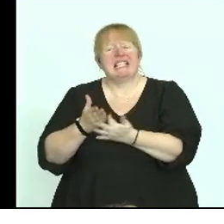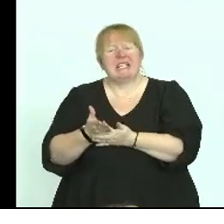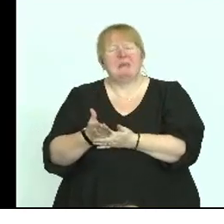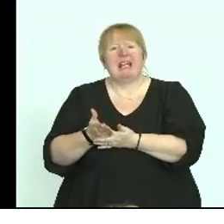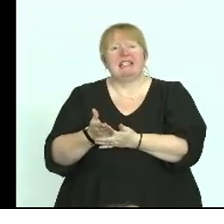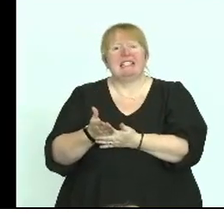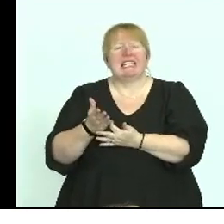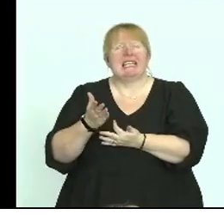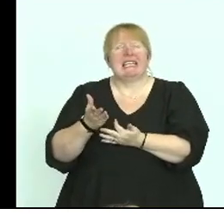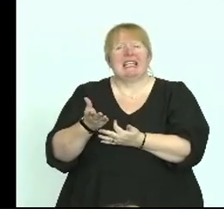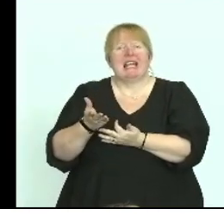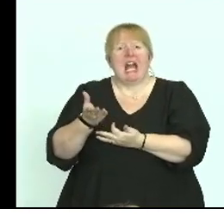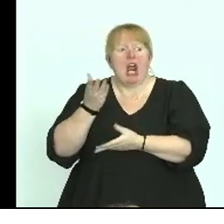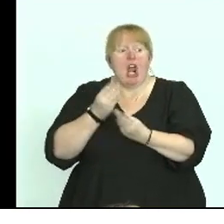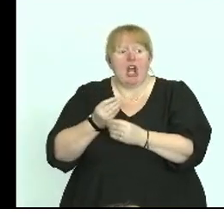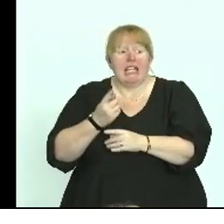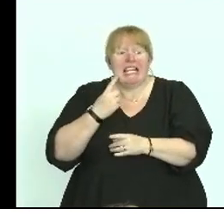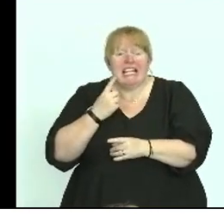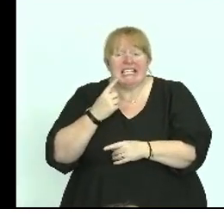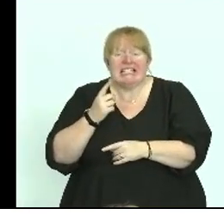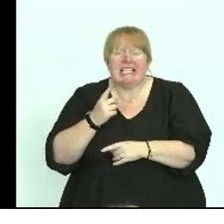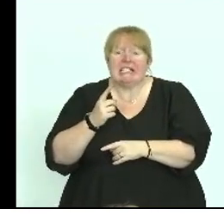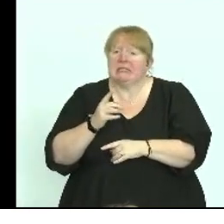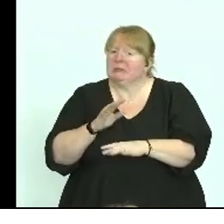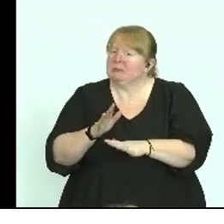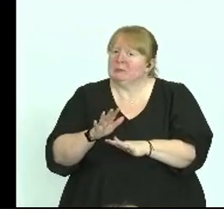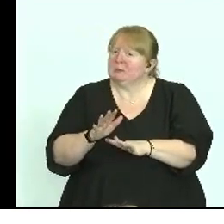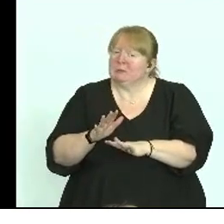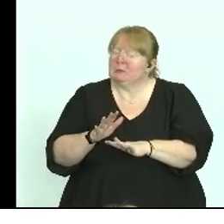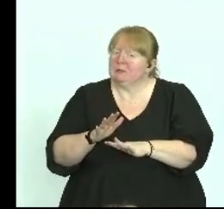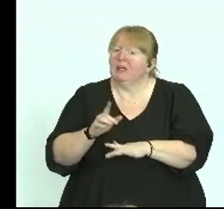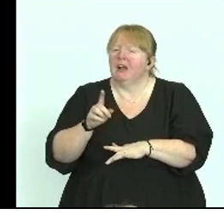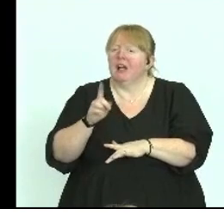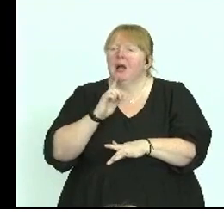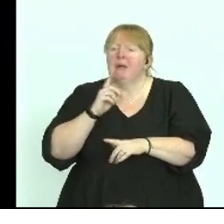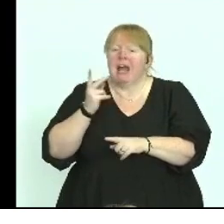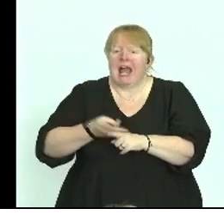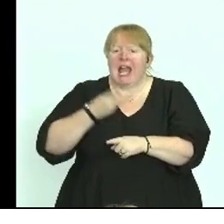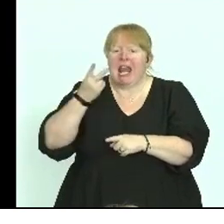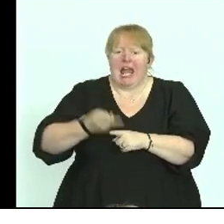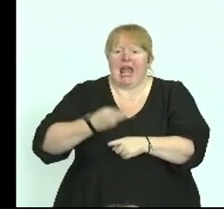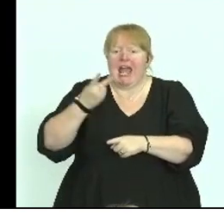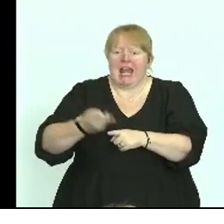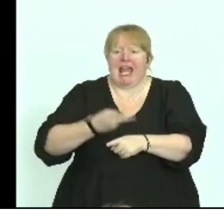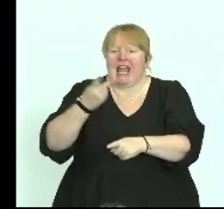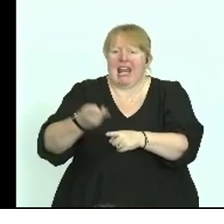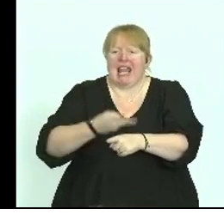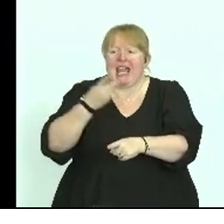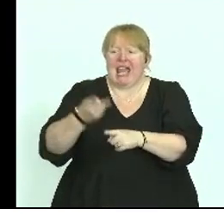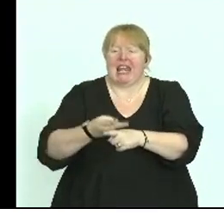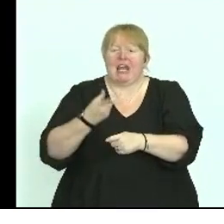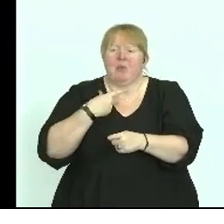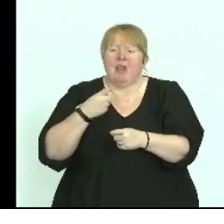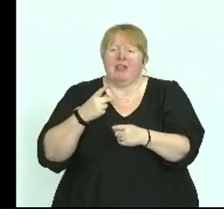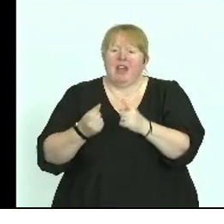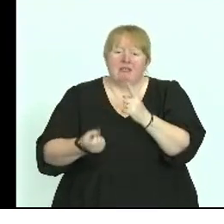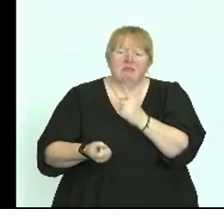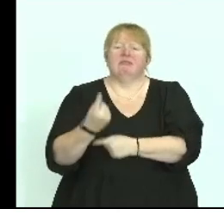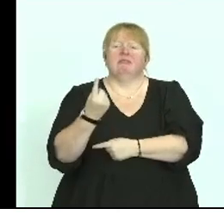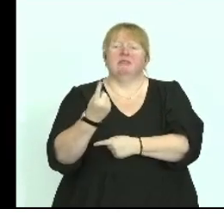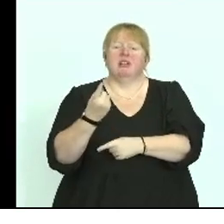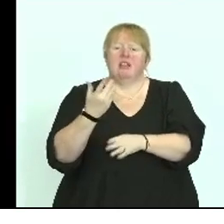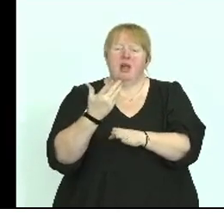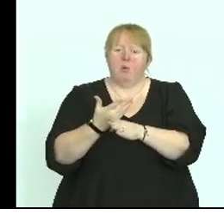when you are learning it, it's not easy necessarily. But when you do it repeatedly, right, when people start to implement this into